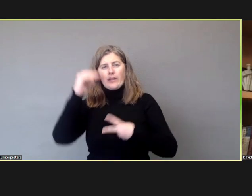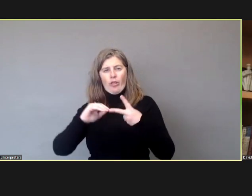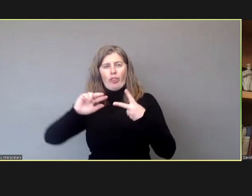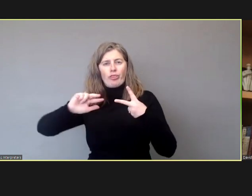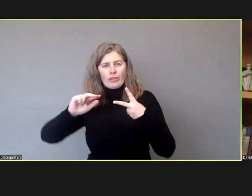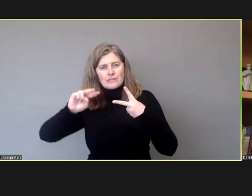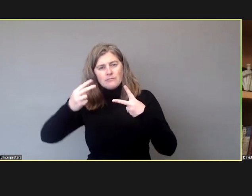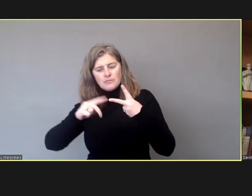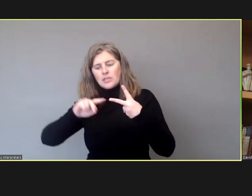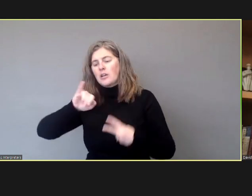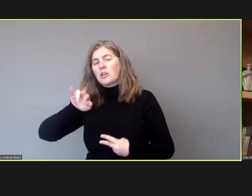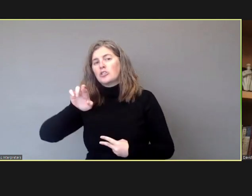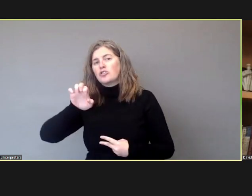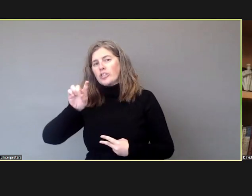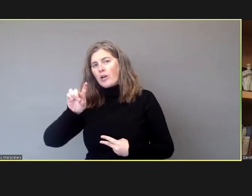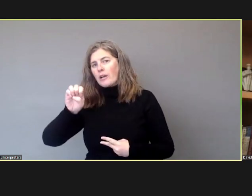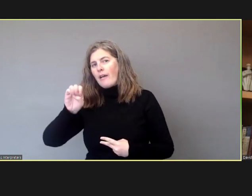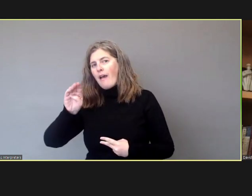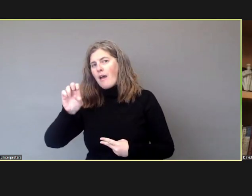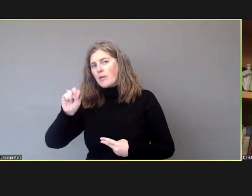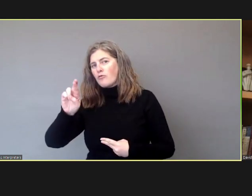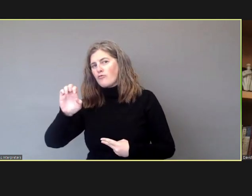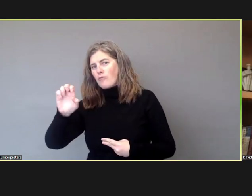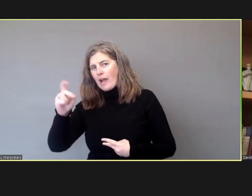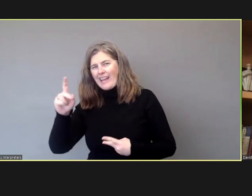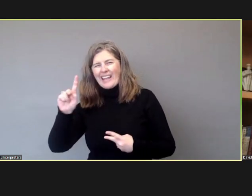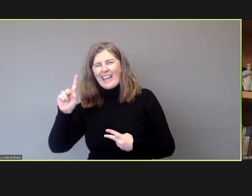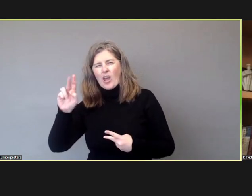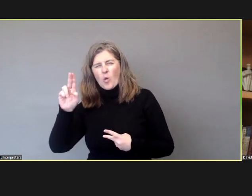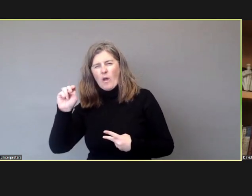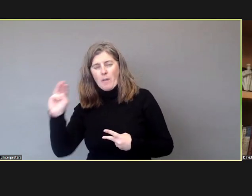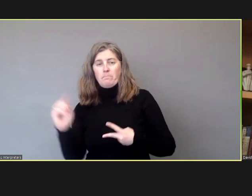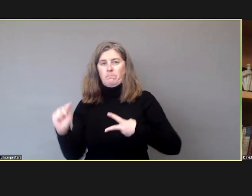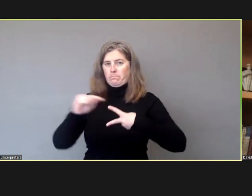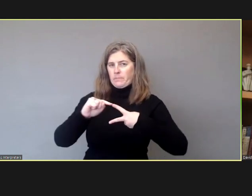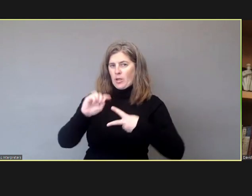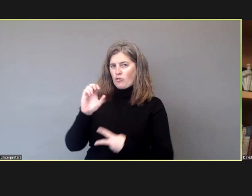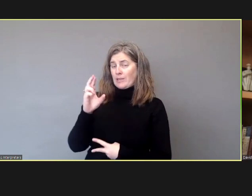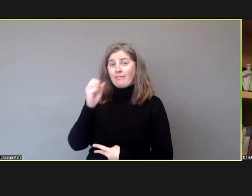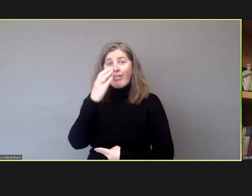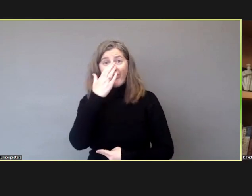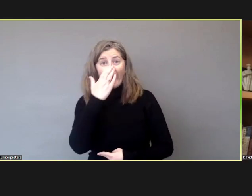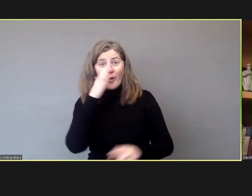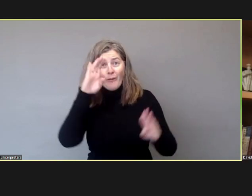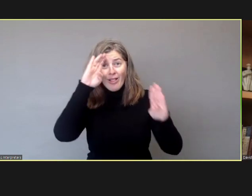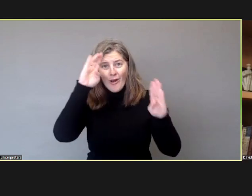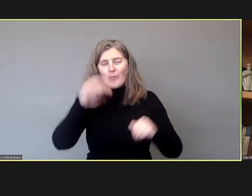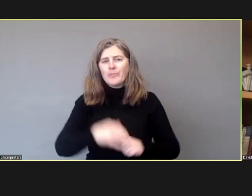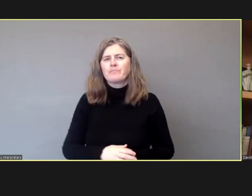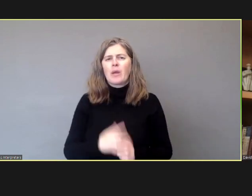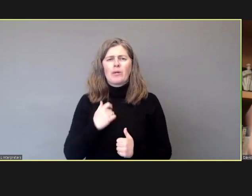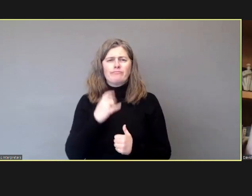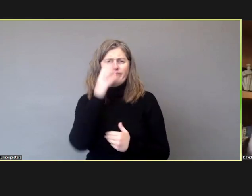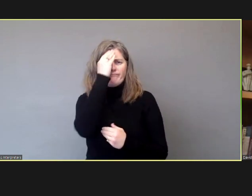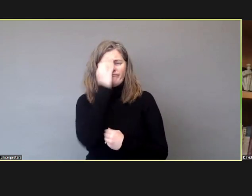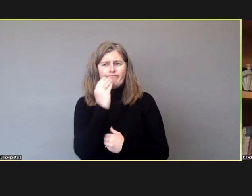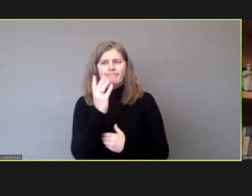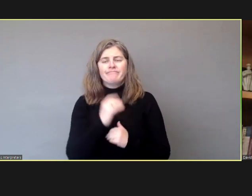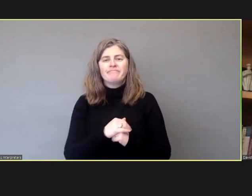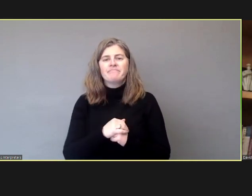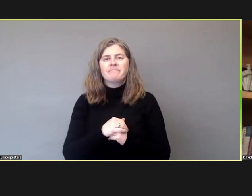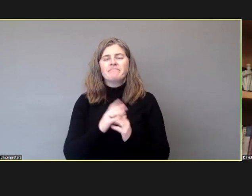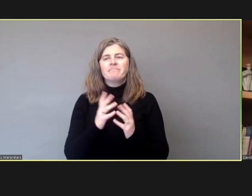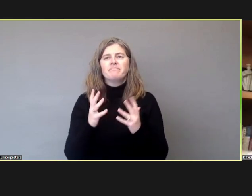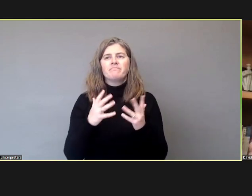KUNM. So Chris, go ahead. All right, thank you very much. Hello. I wanted to just kind of get